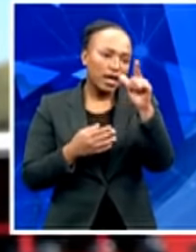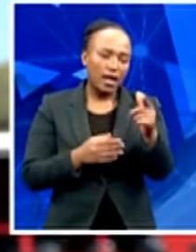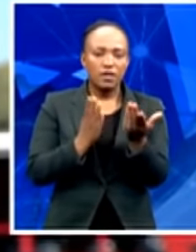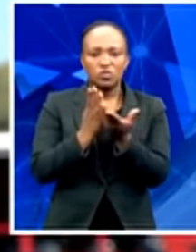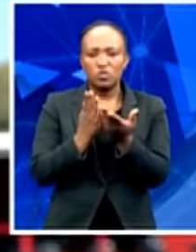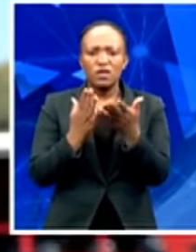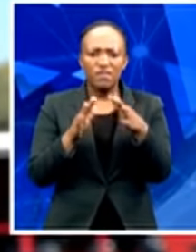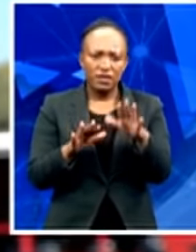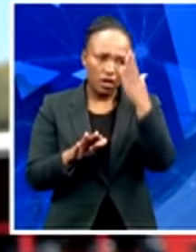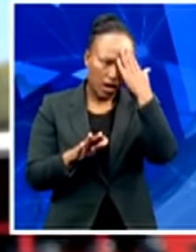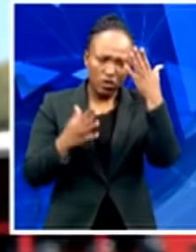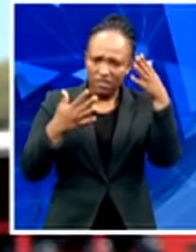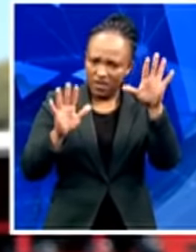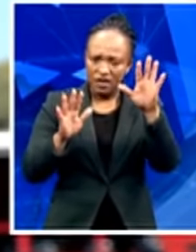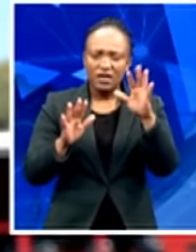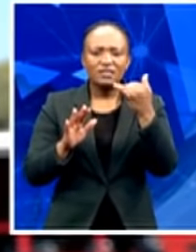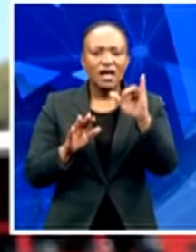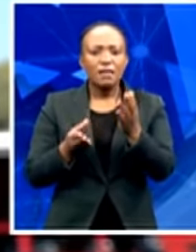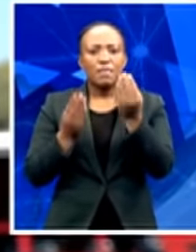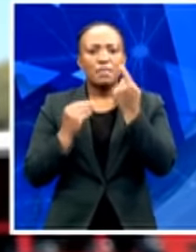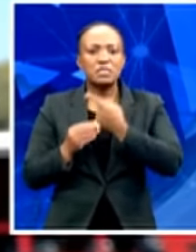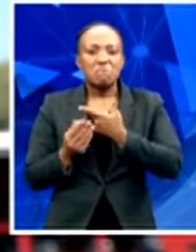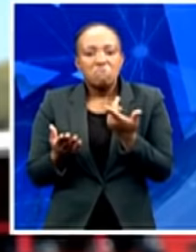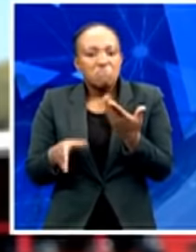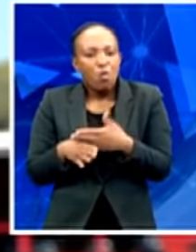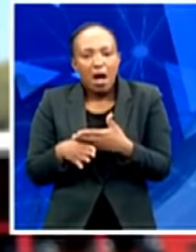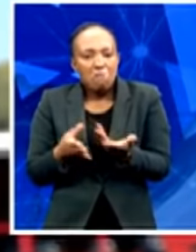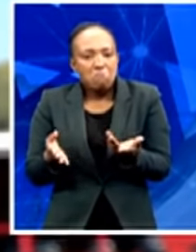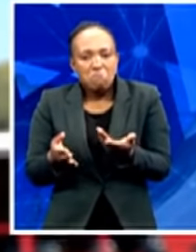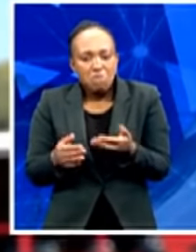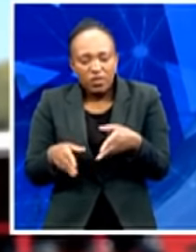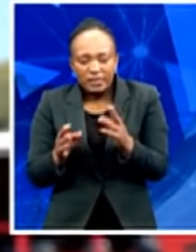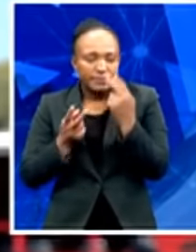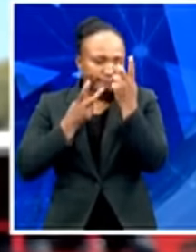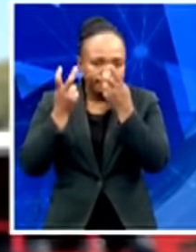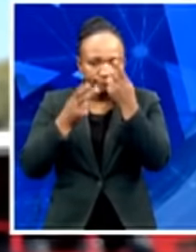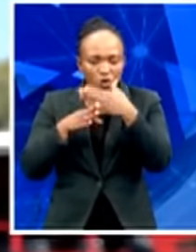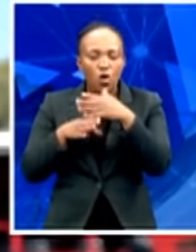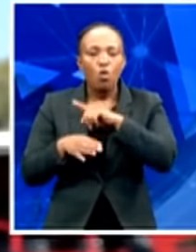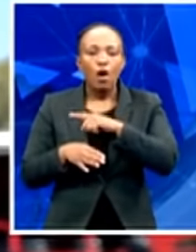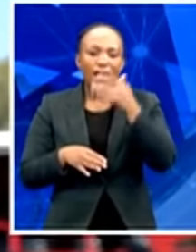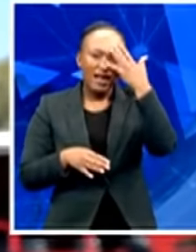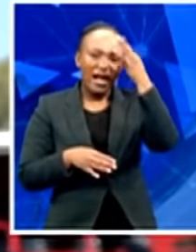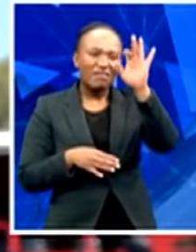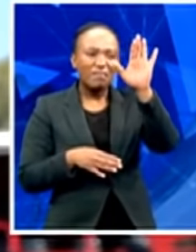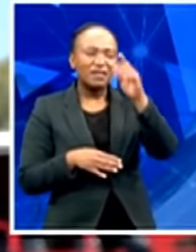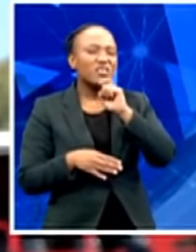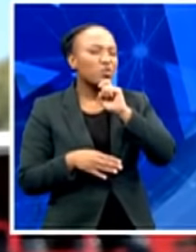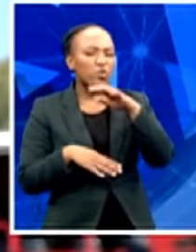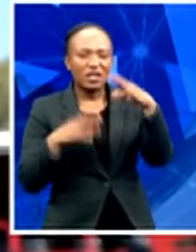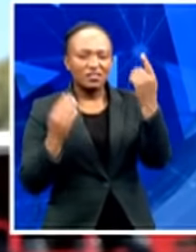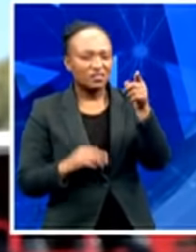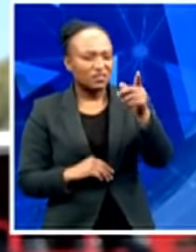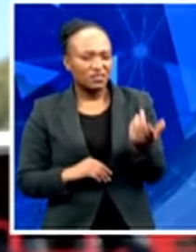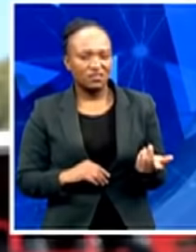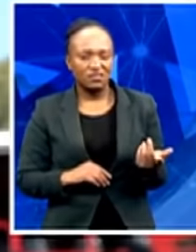themselves on the streets looking for jobs because we've got a useless government that is running this country. So the only solution is the EFF, because